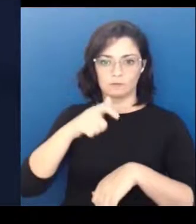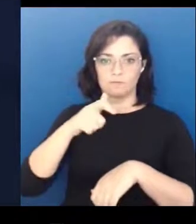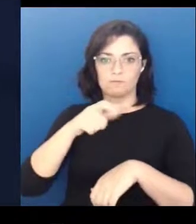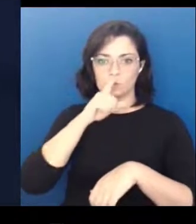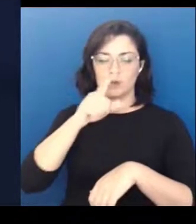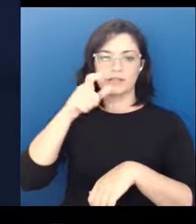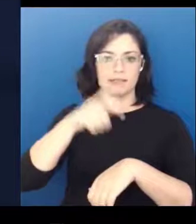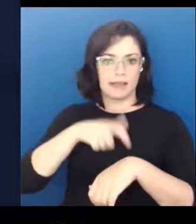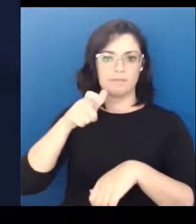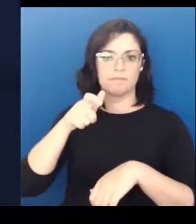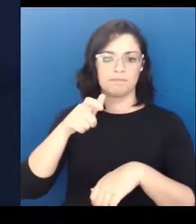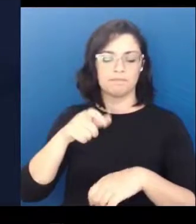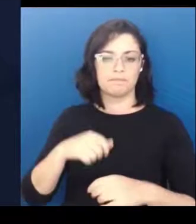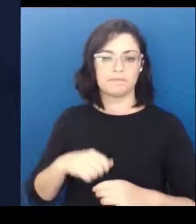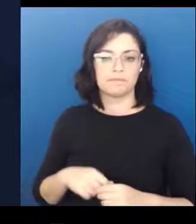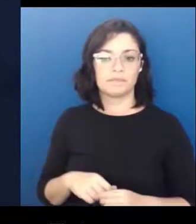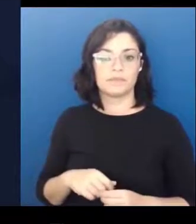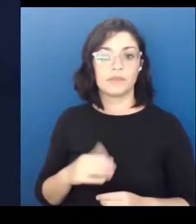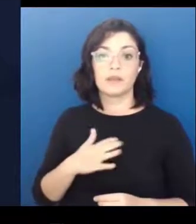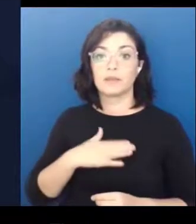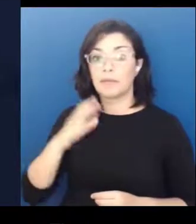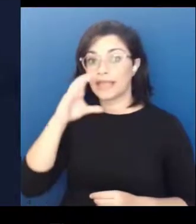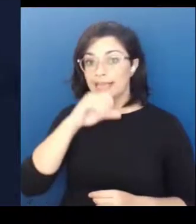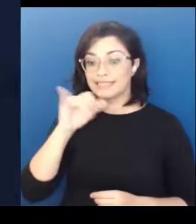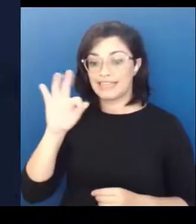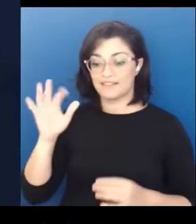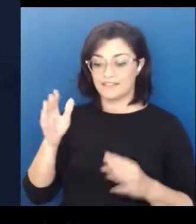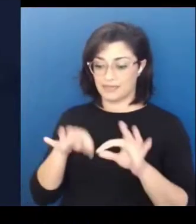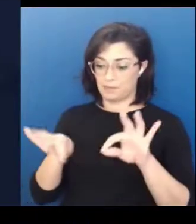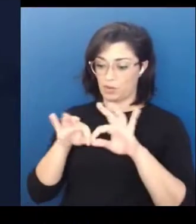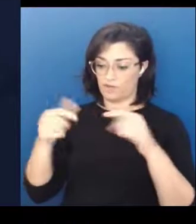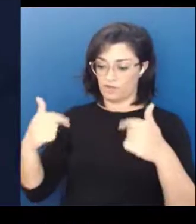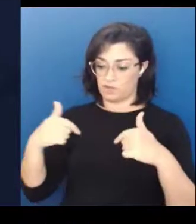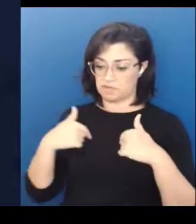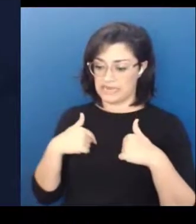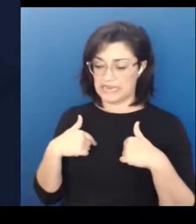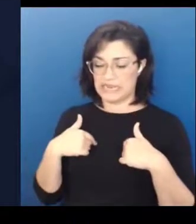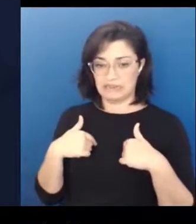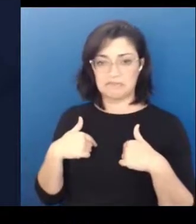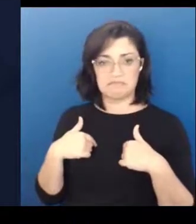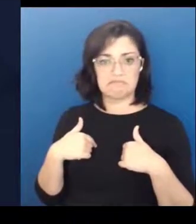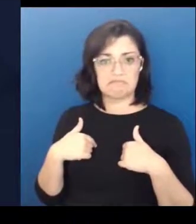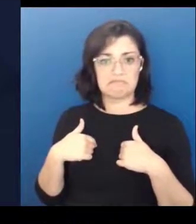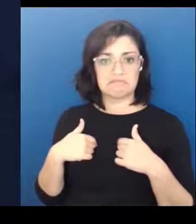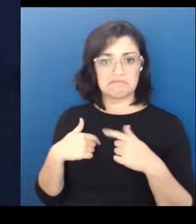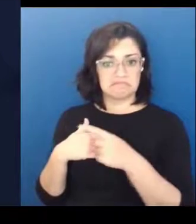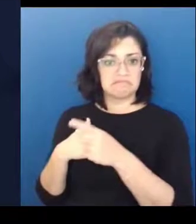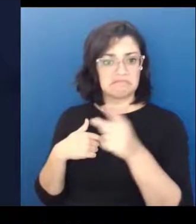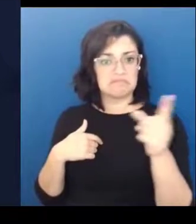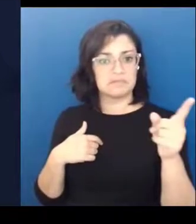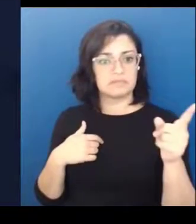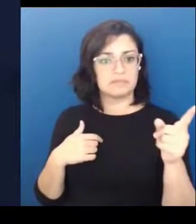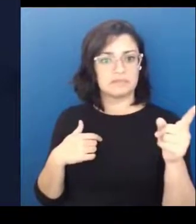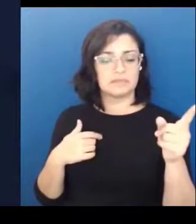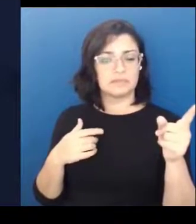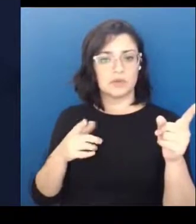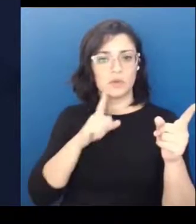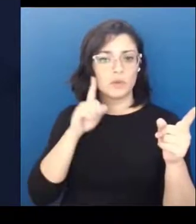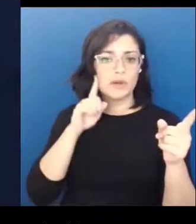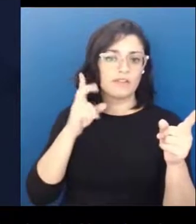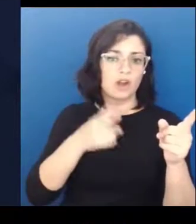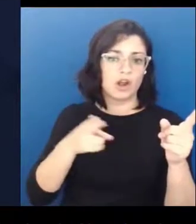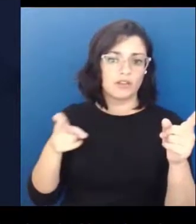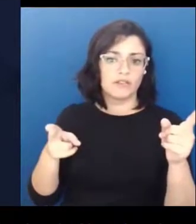what's important to me as a deaf or hard of hearing person, those of you that are out there that are deaf or hard of hearing that are relying